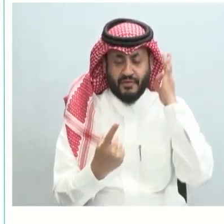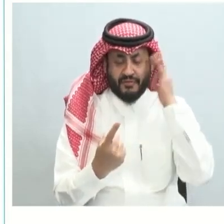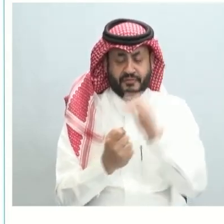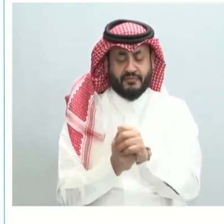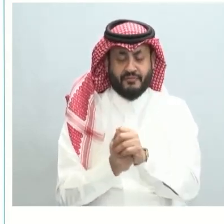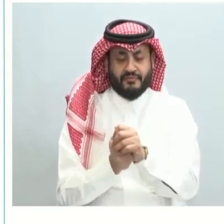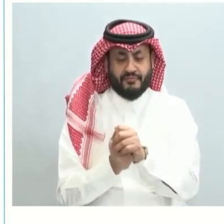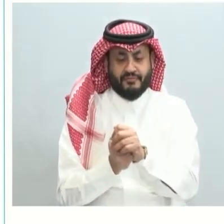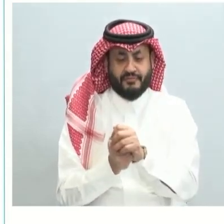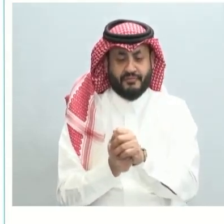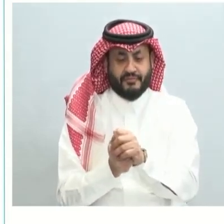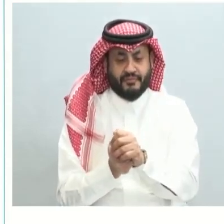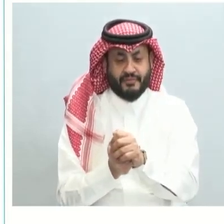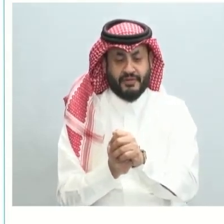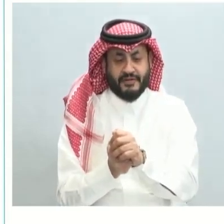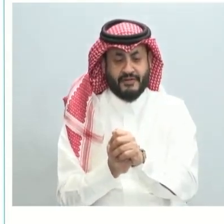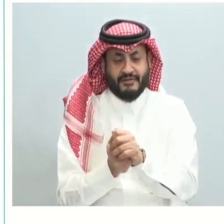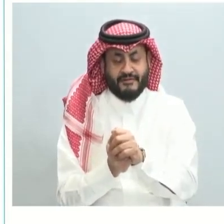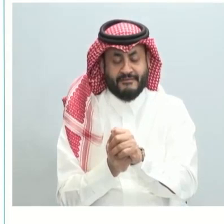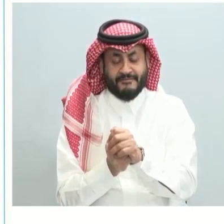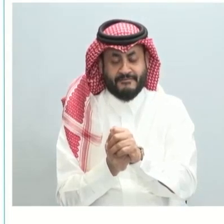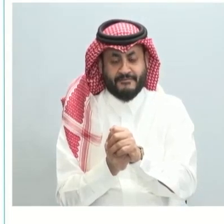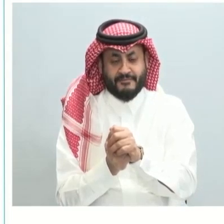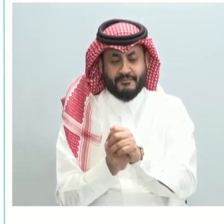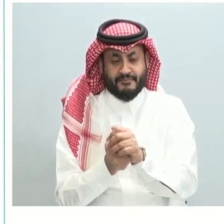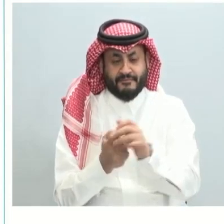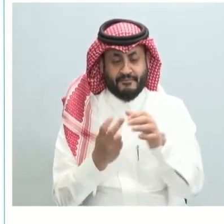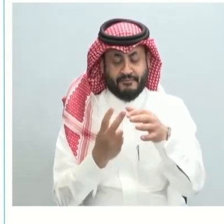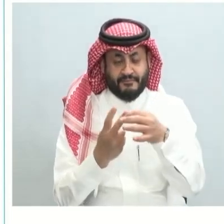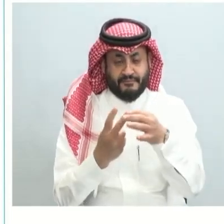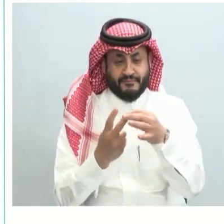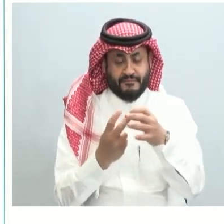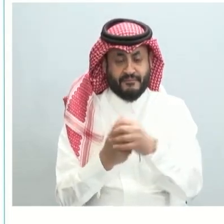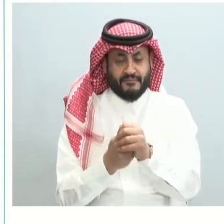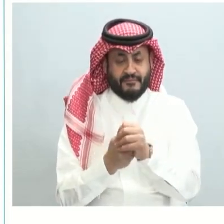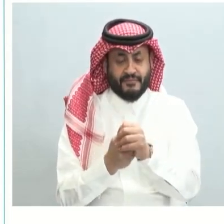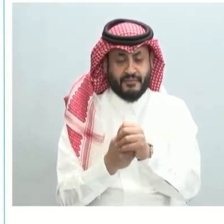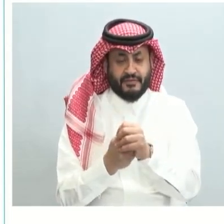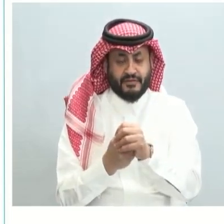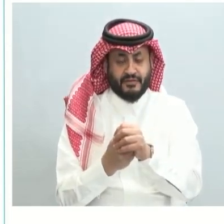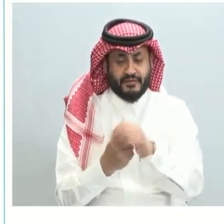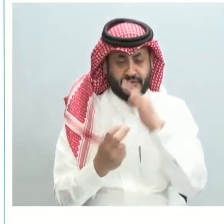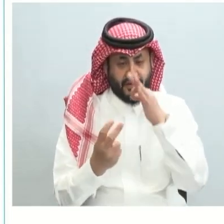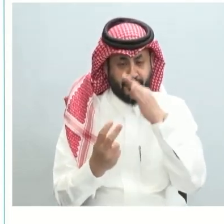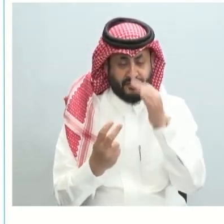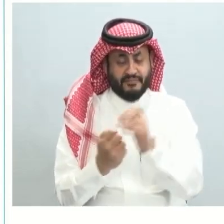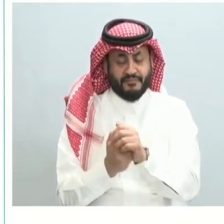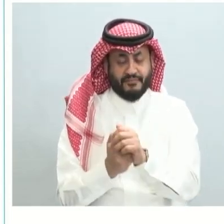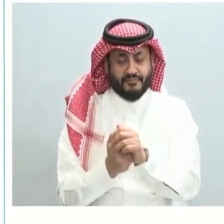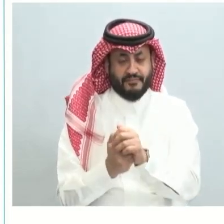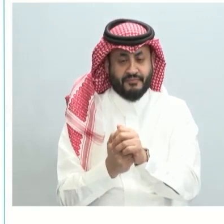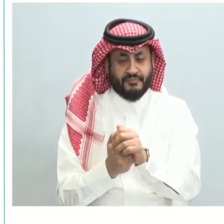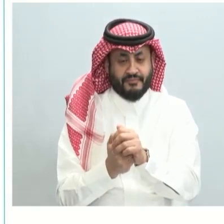to these different words or different sounds. And the second thing we did is that we need to say them